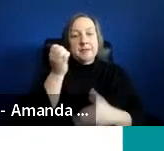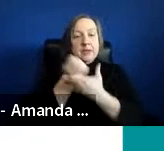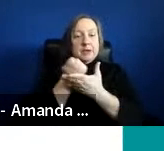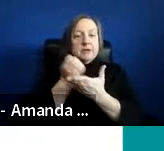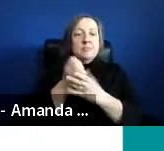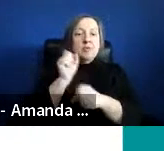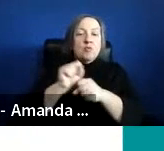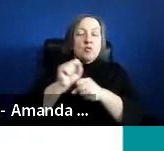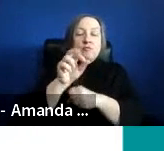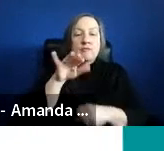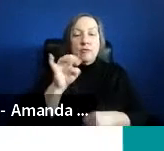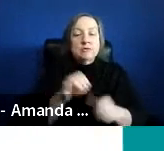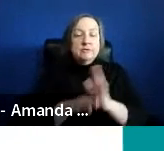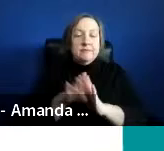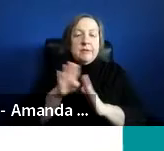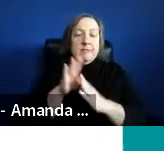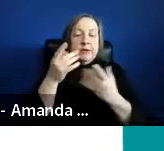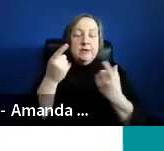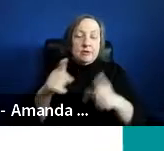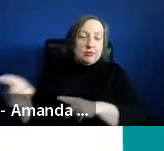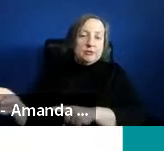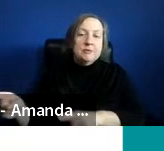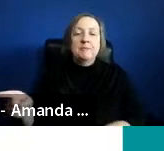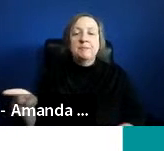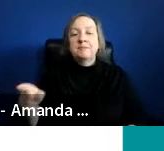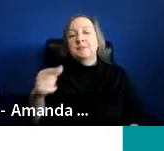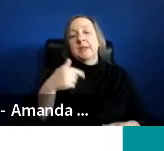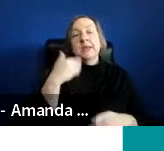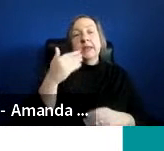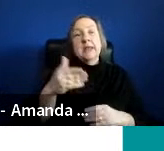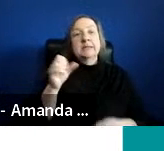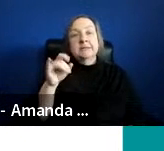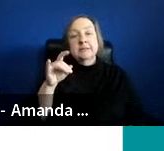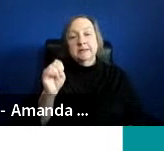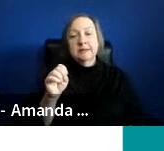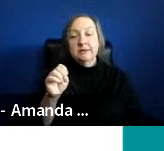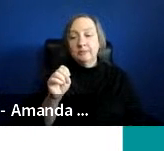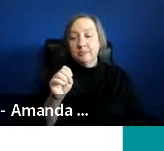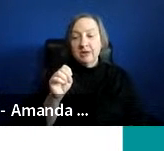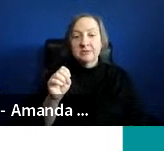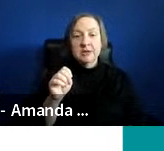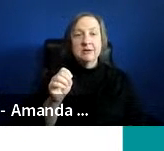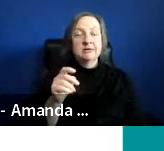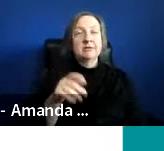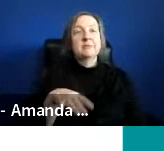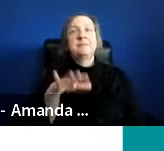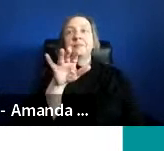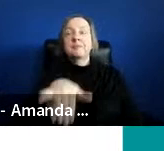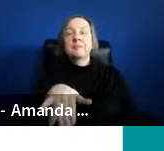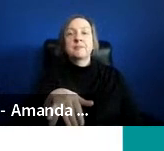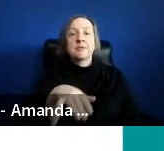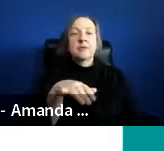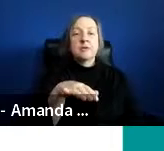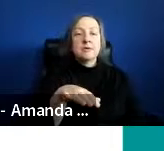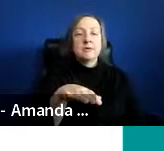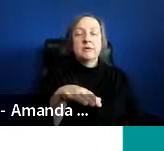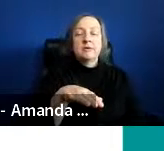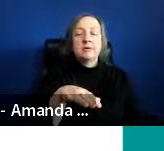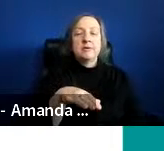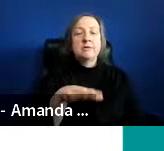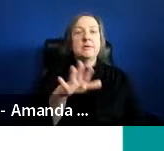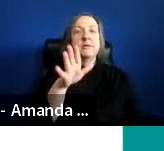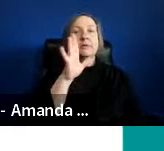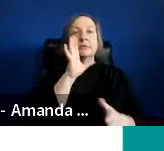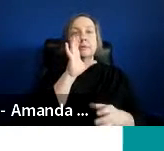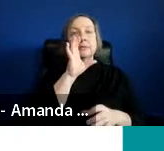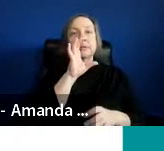workforce development occurs. Next slide. So as mentioned, the research team